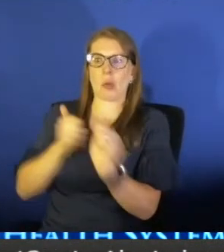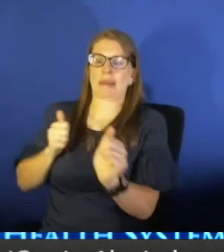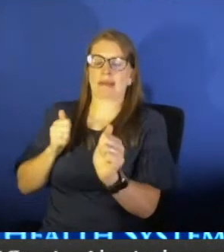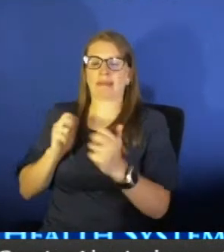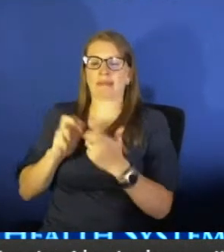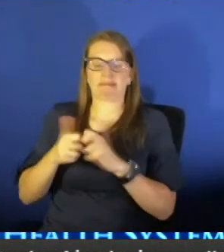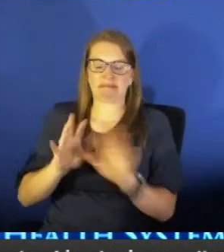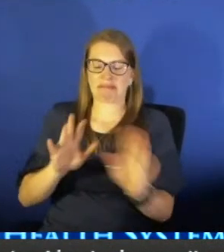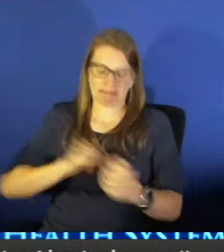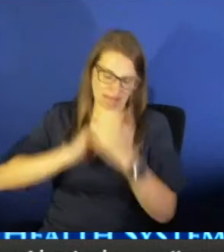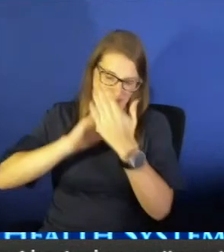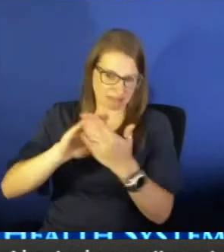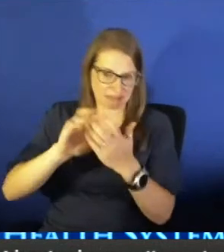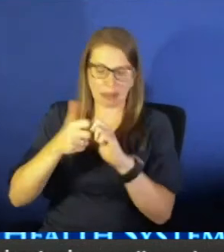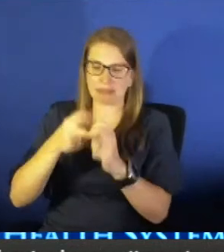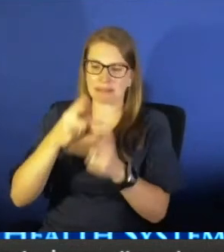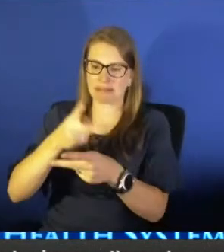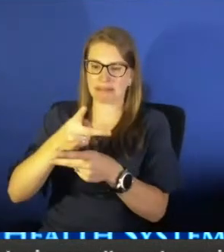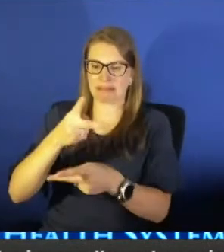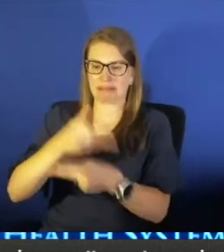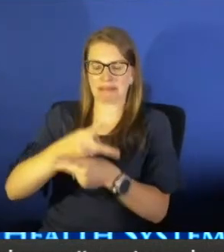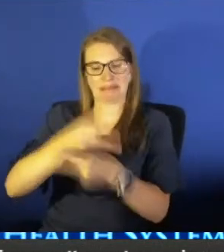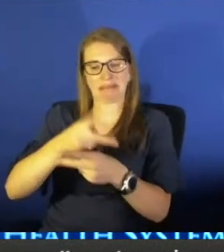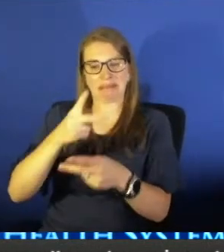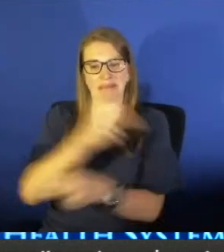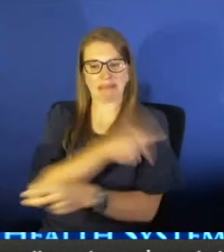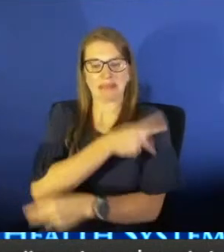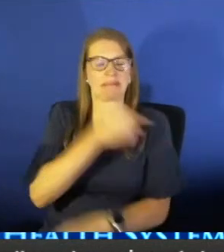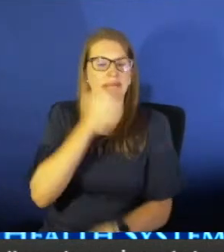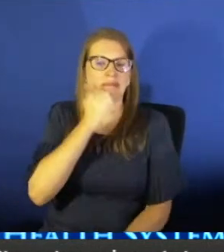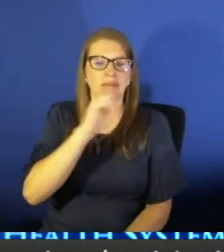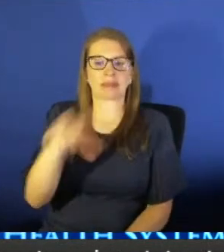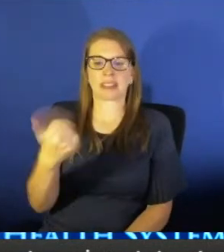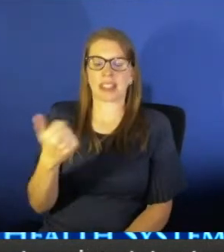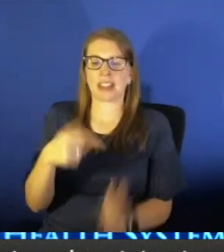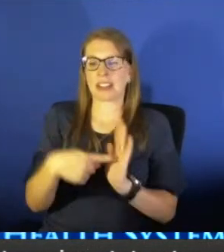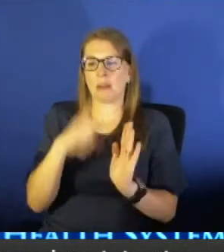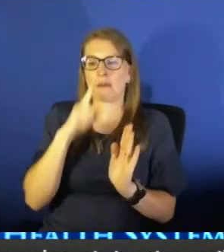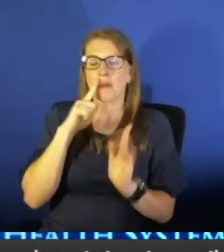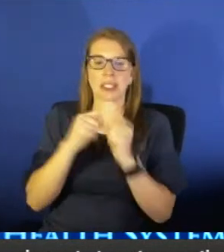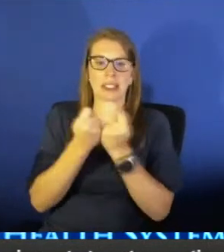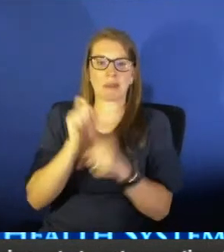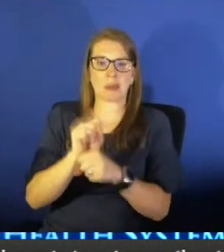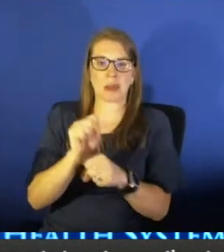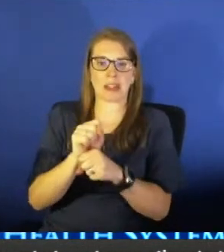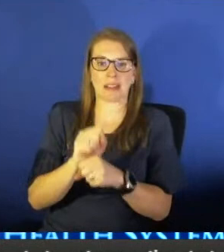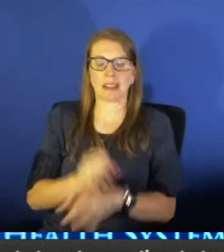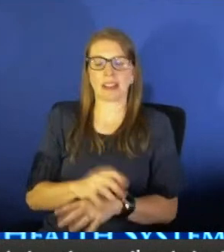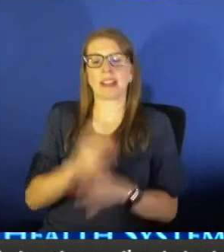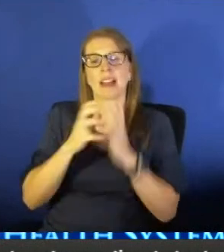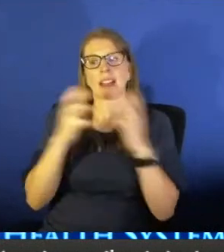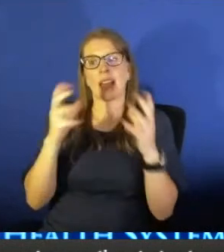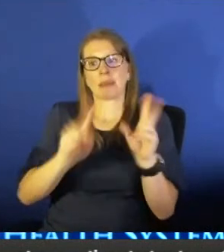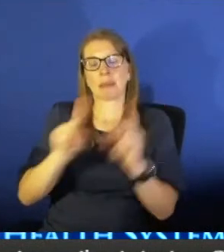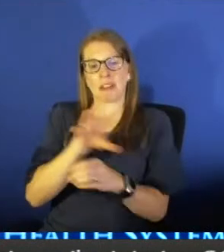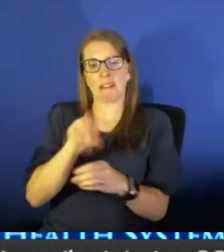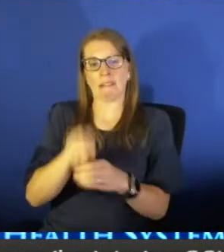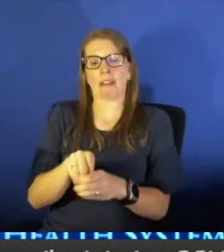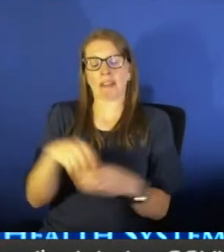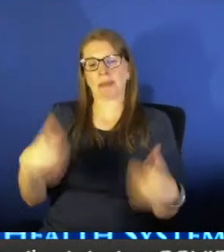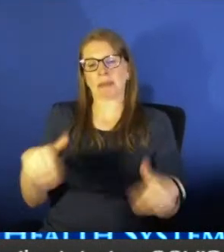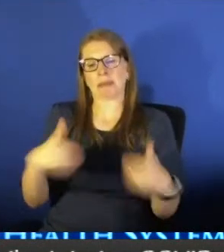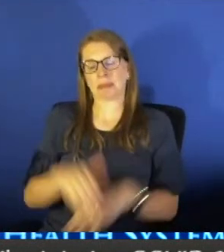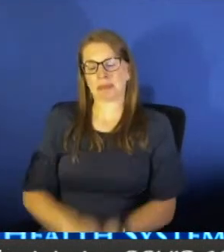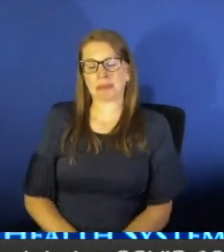every day. It is another example of great teamwork, because there was an awful lot of people involved in this. A really